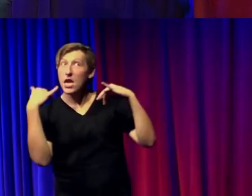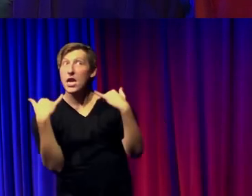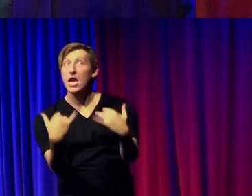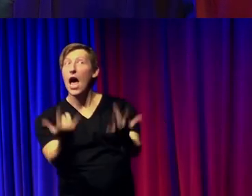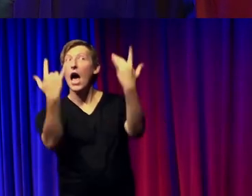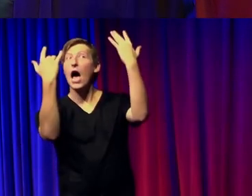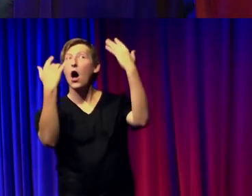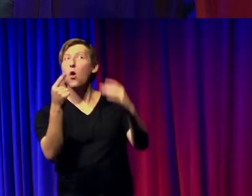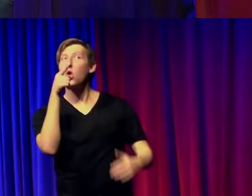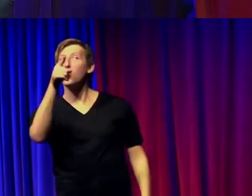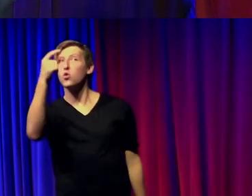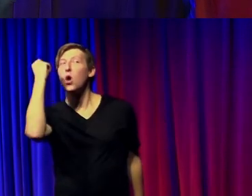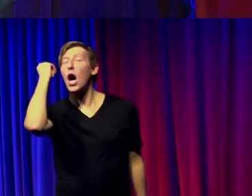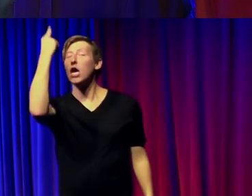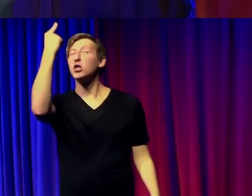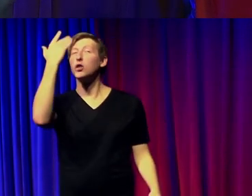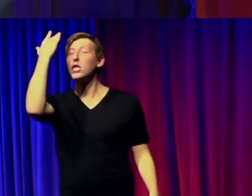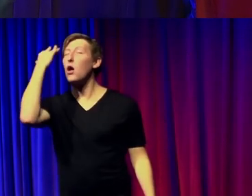We are estranged.